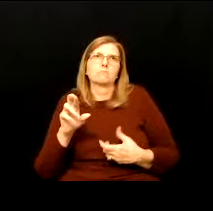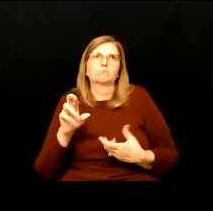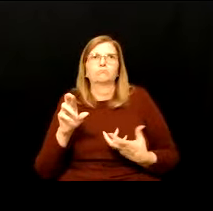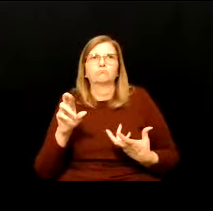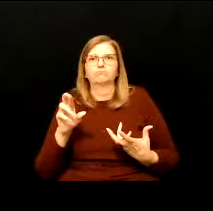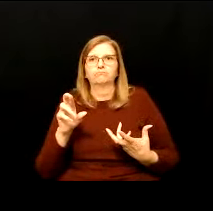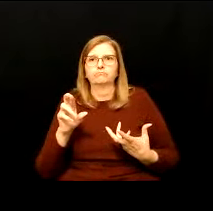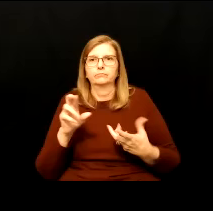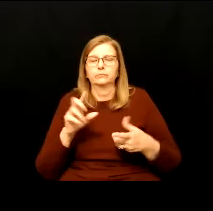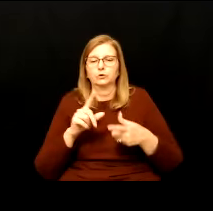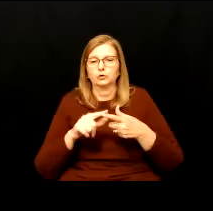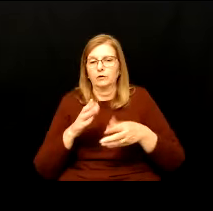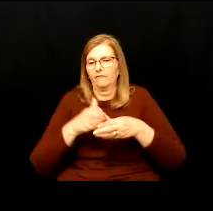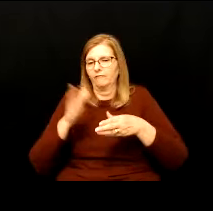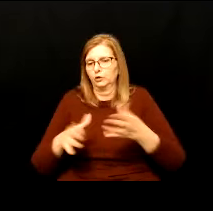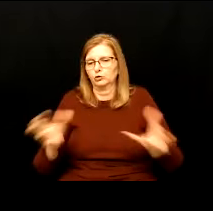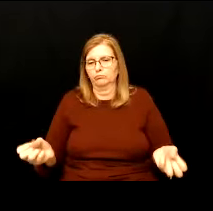completing the assembly.